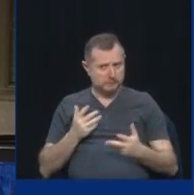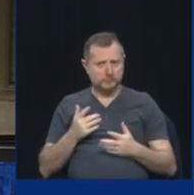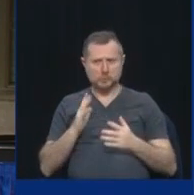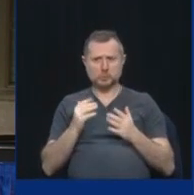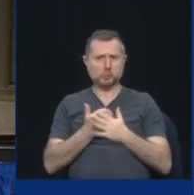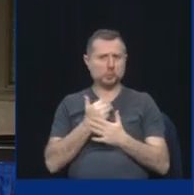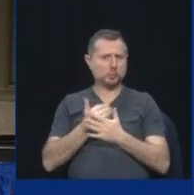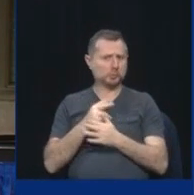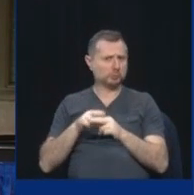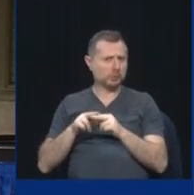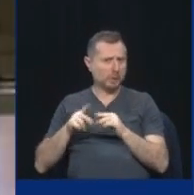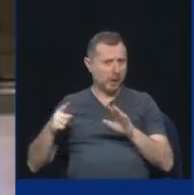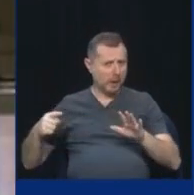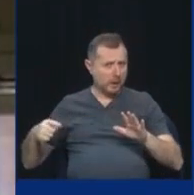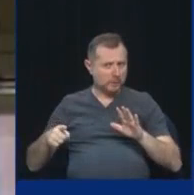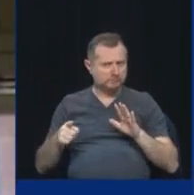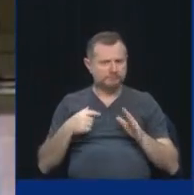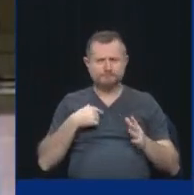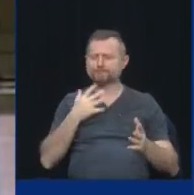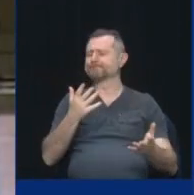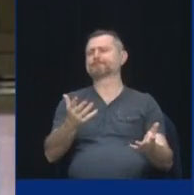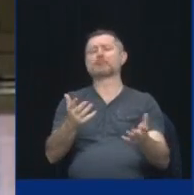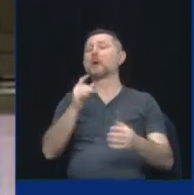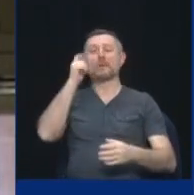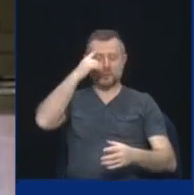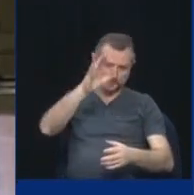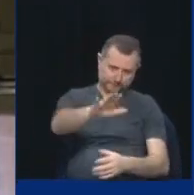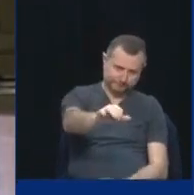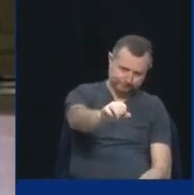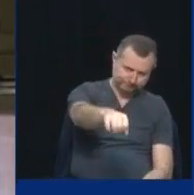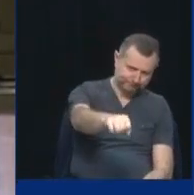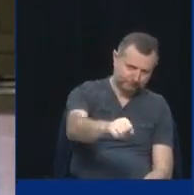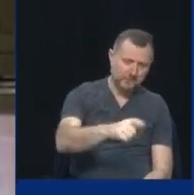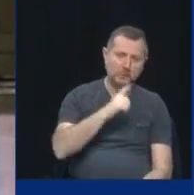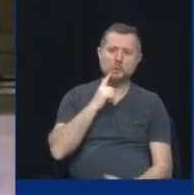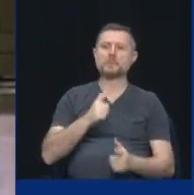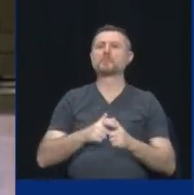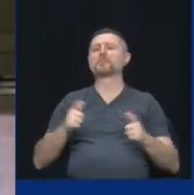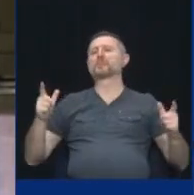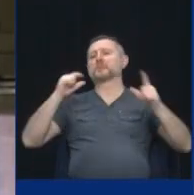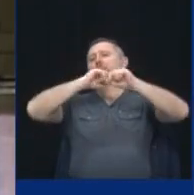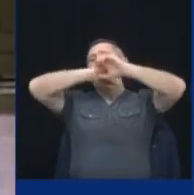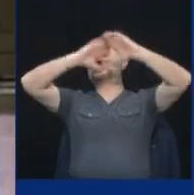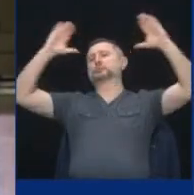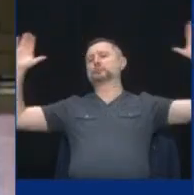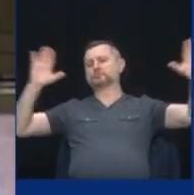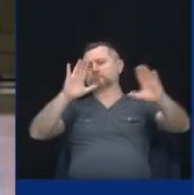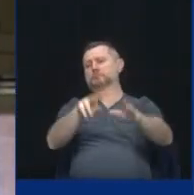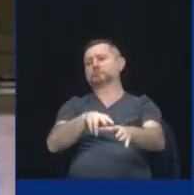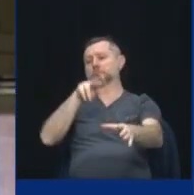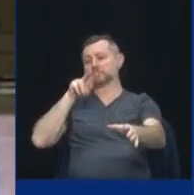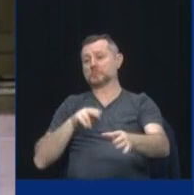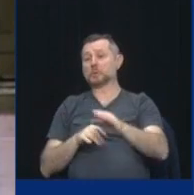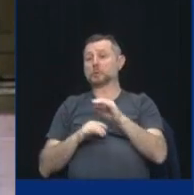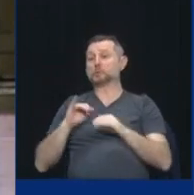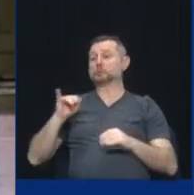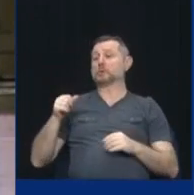we'll have the same conditions as they ever have, especially with the new railroad moving in. Yeah, let's see the full picture, and Jana will fill in. Mr. Castillo,